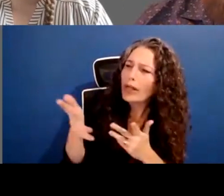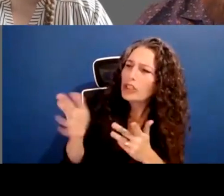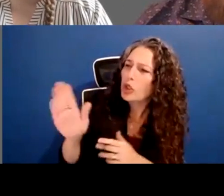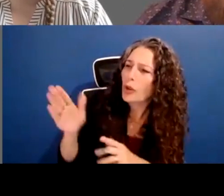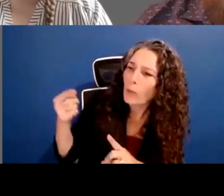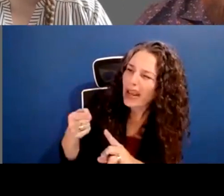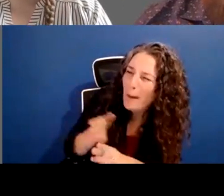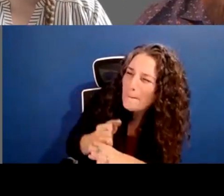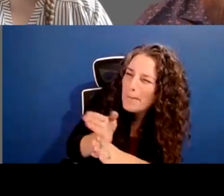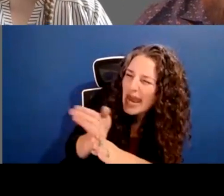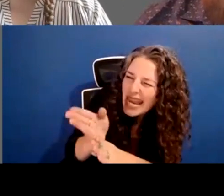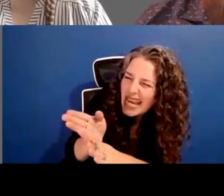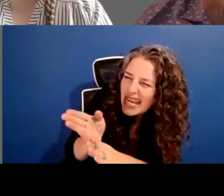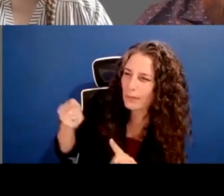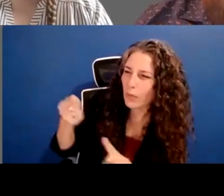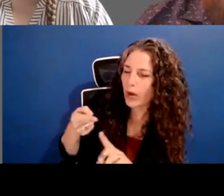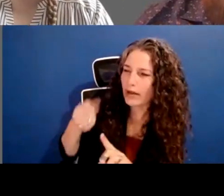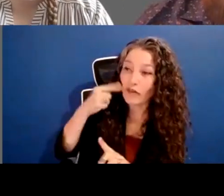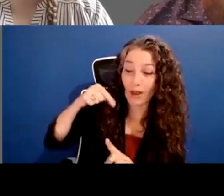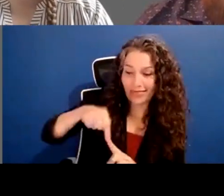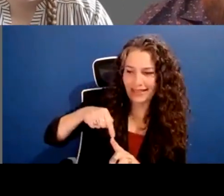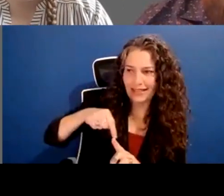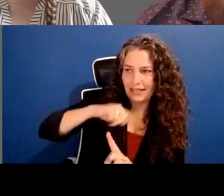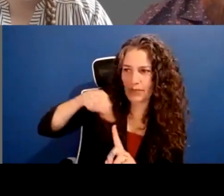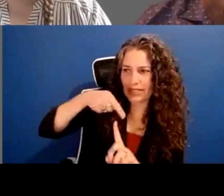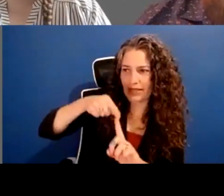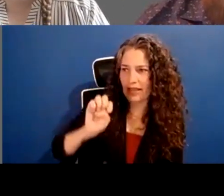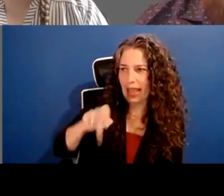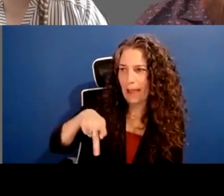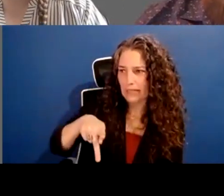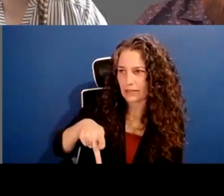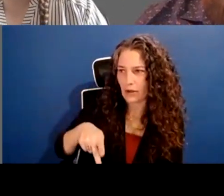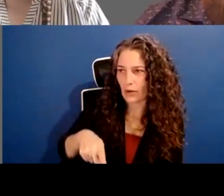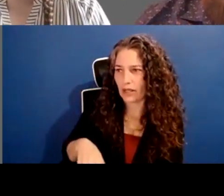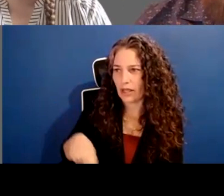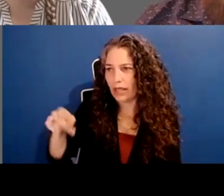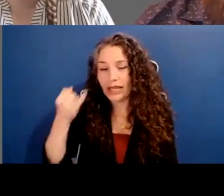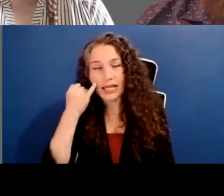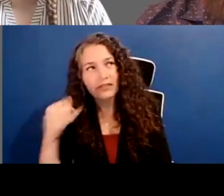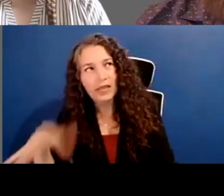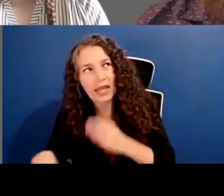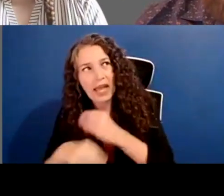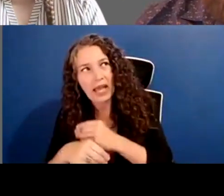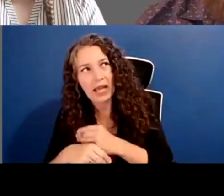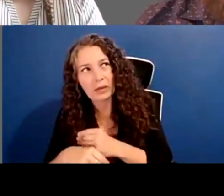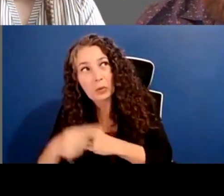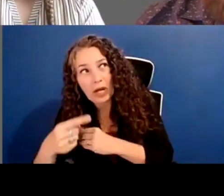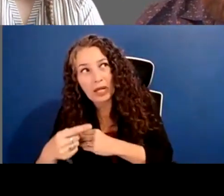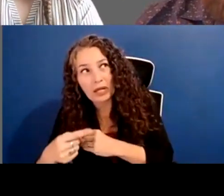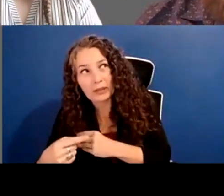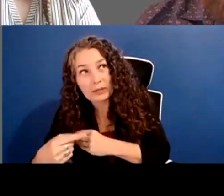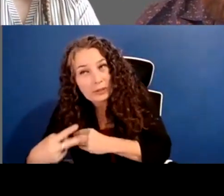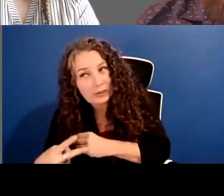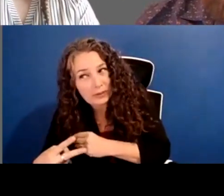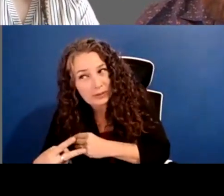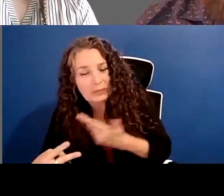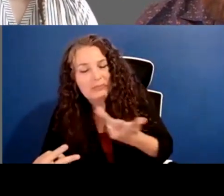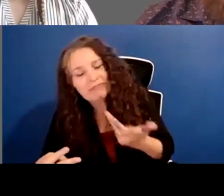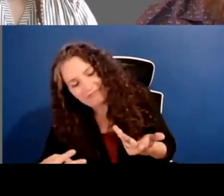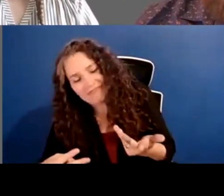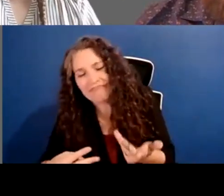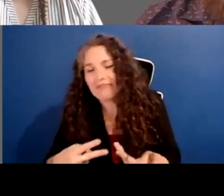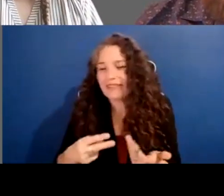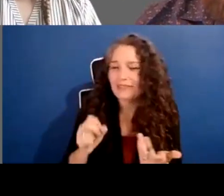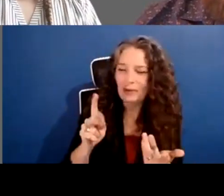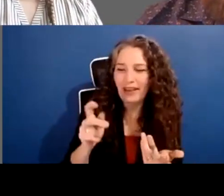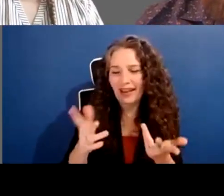ask them to pick one. Normally they're going to add on a second one, and then that's okay. And so, you know, for